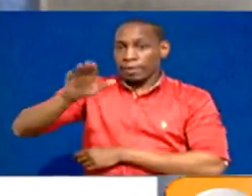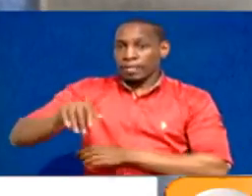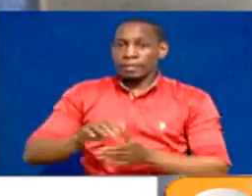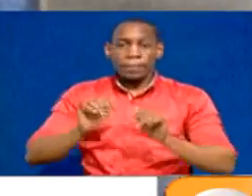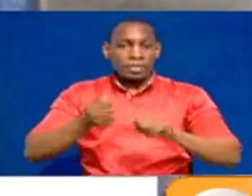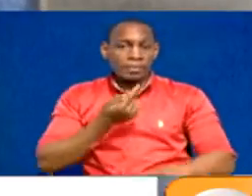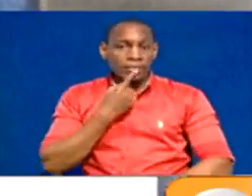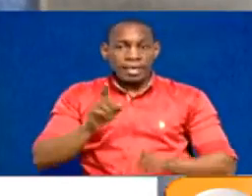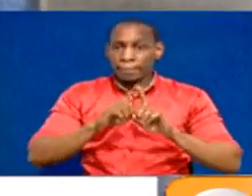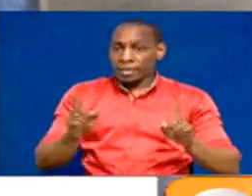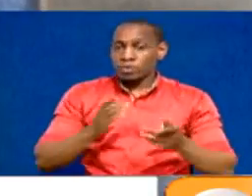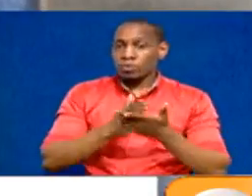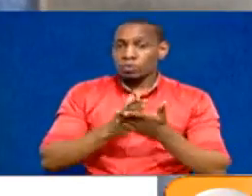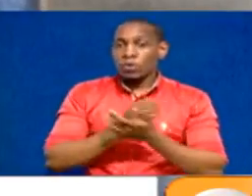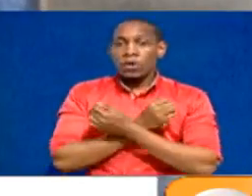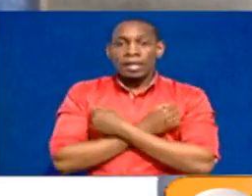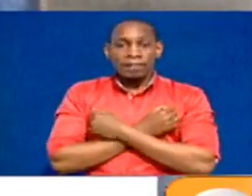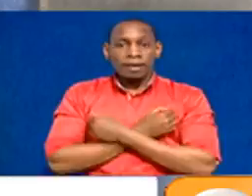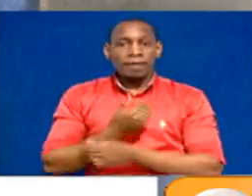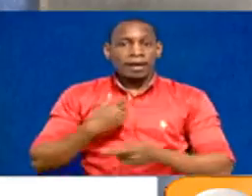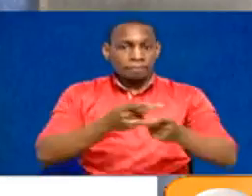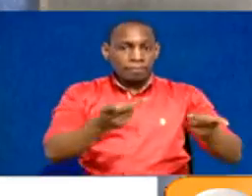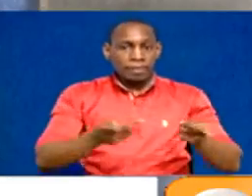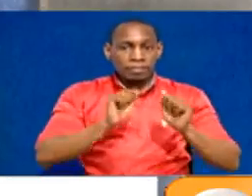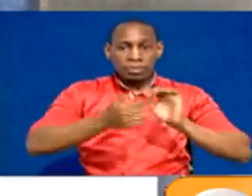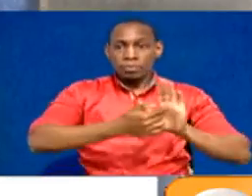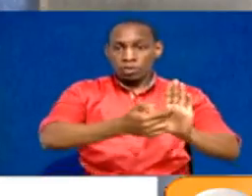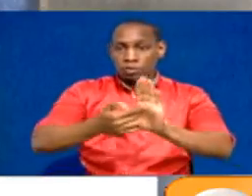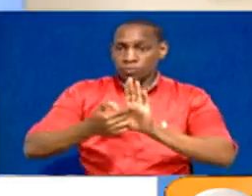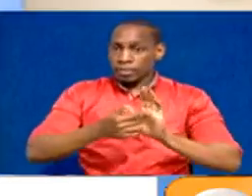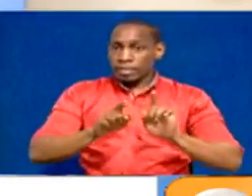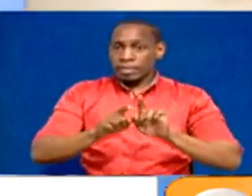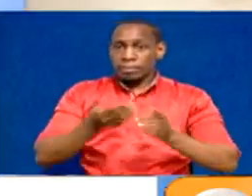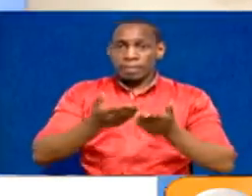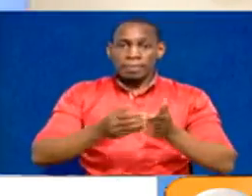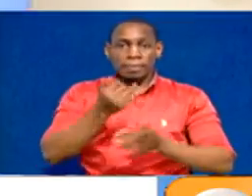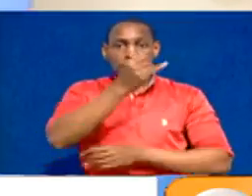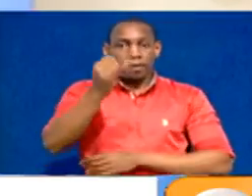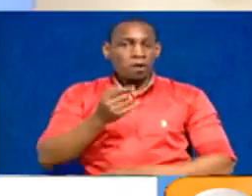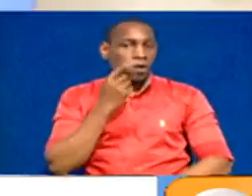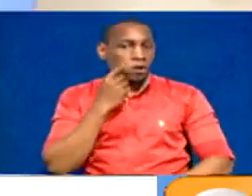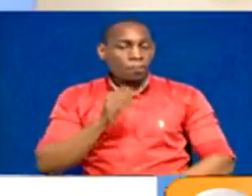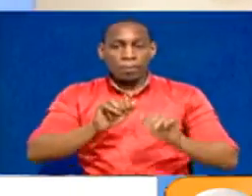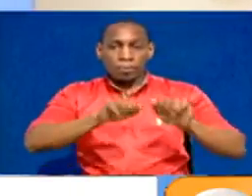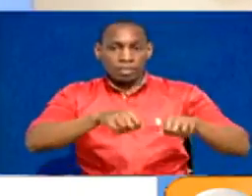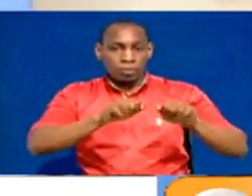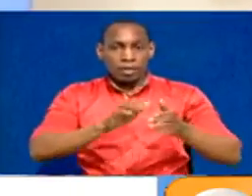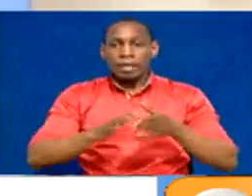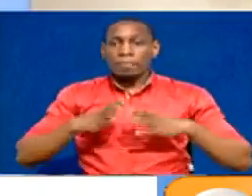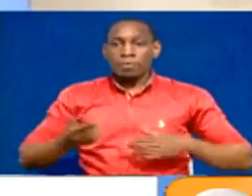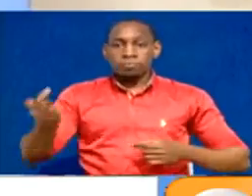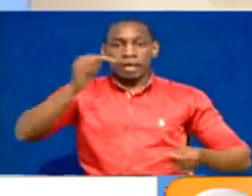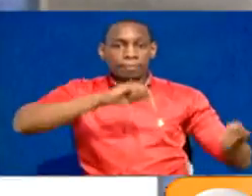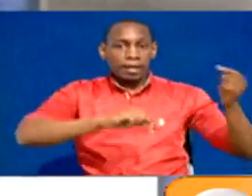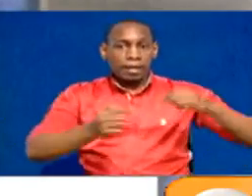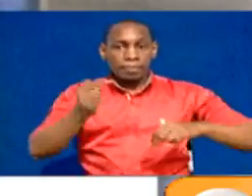I can say, but I would really love to have a place where I can showcase and maybe an art shop where I can be able to, people can